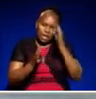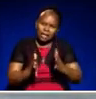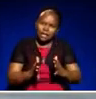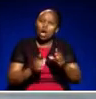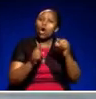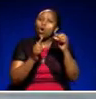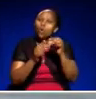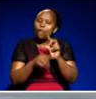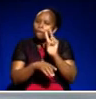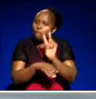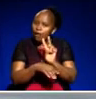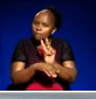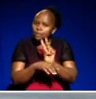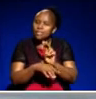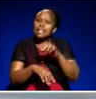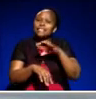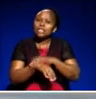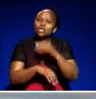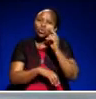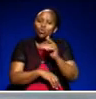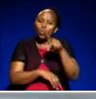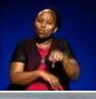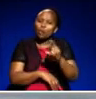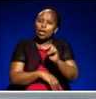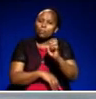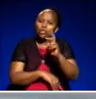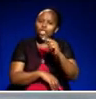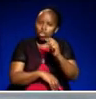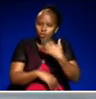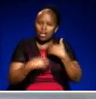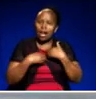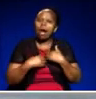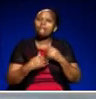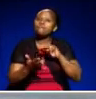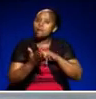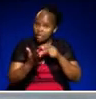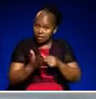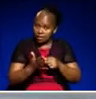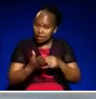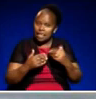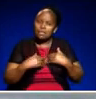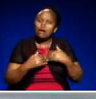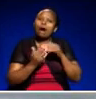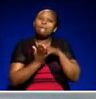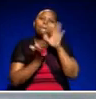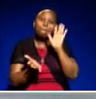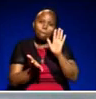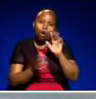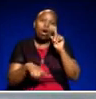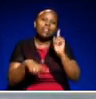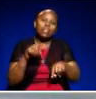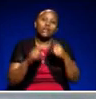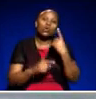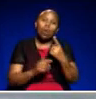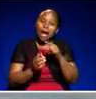words, verbs which take two prepositions have meanings. Sometimes they have more than one meaning. Sometimes